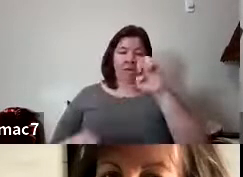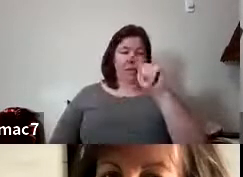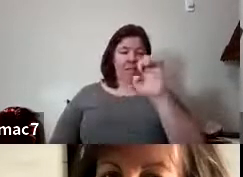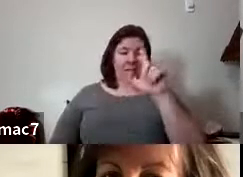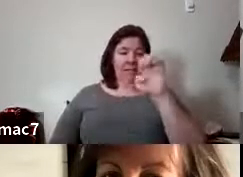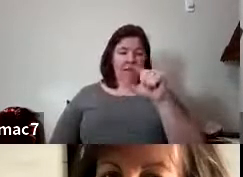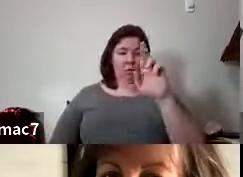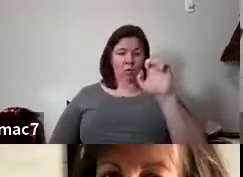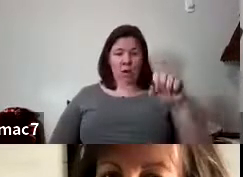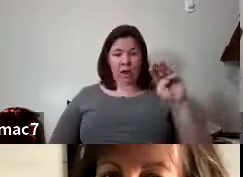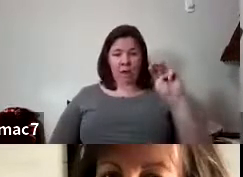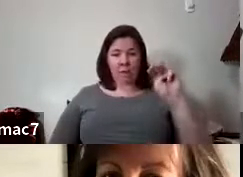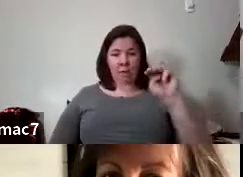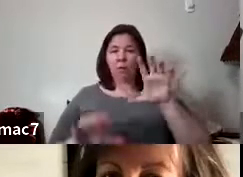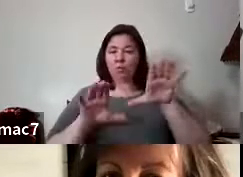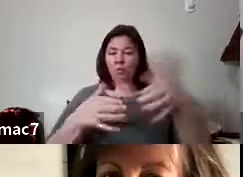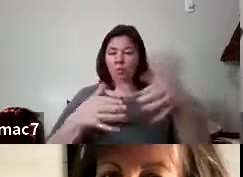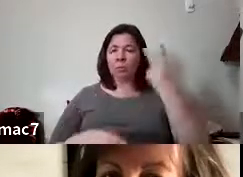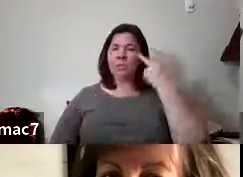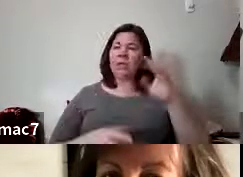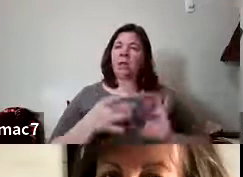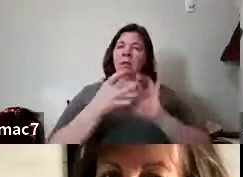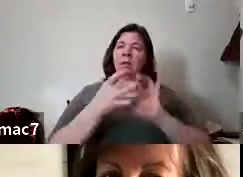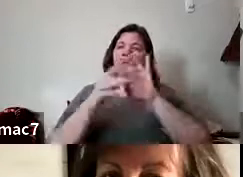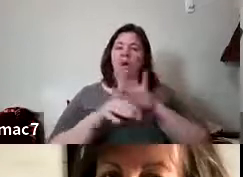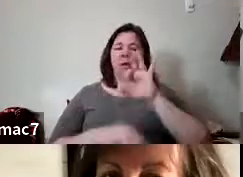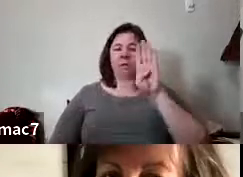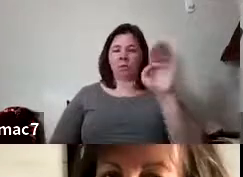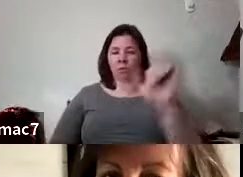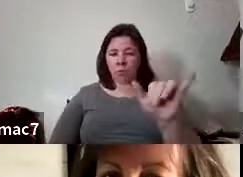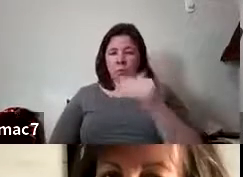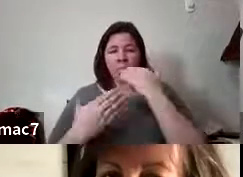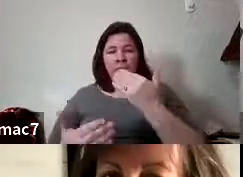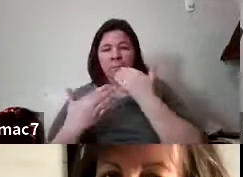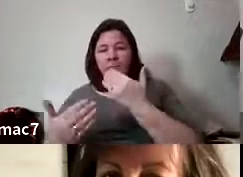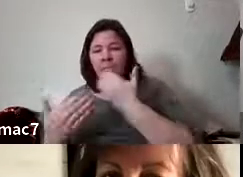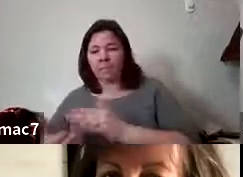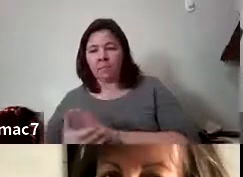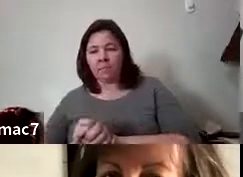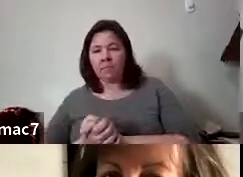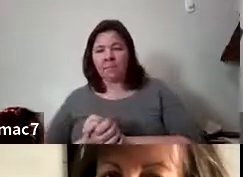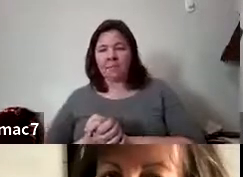that link you'll find on the Facebook group as well. So thank you. And